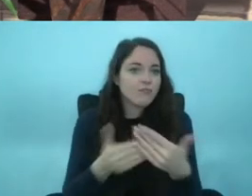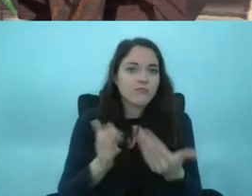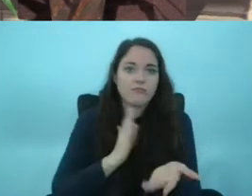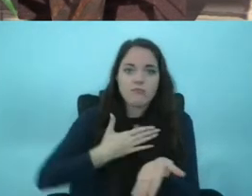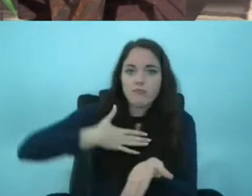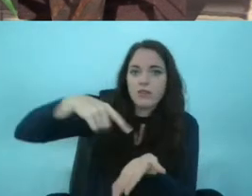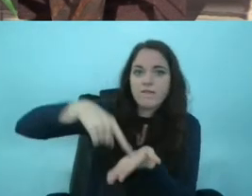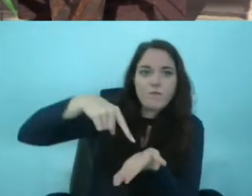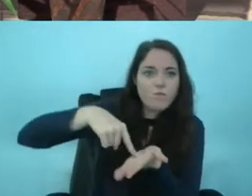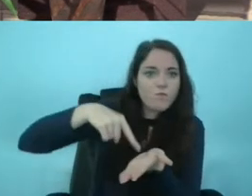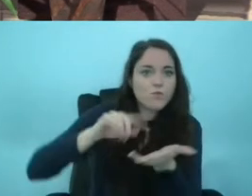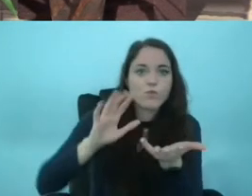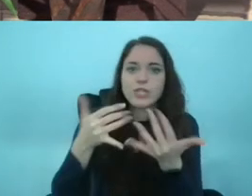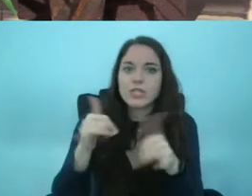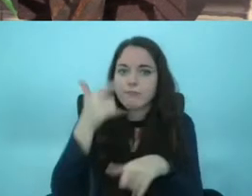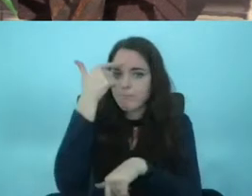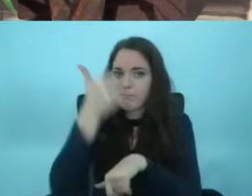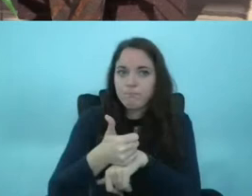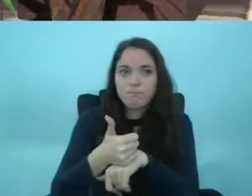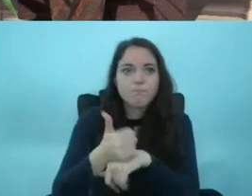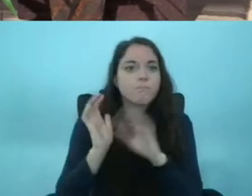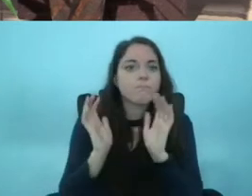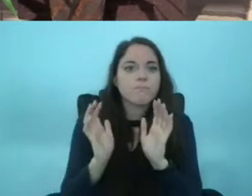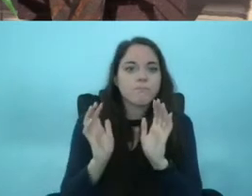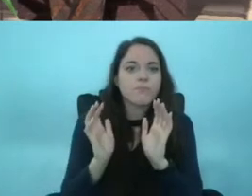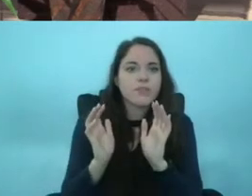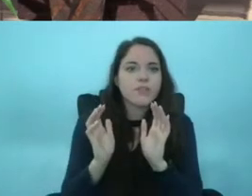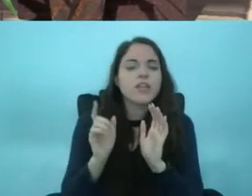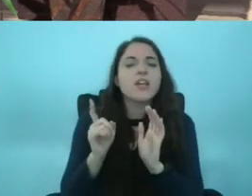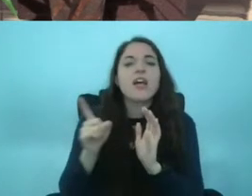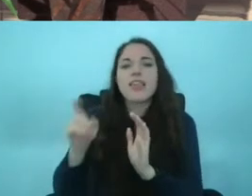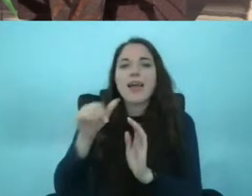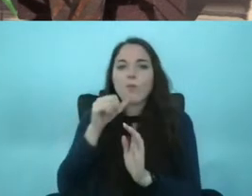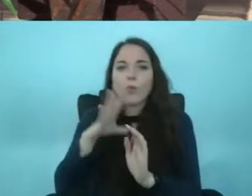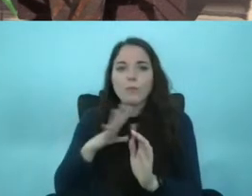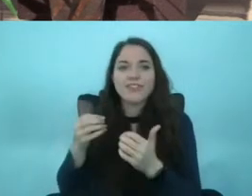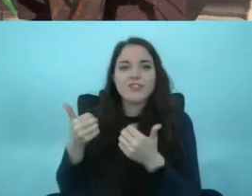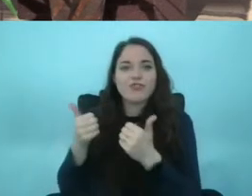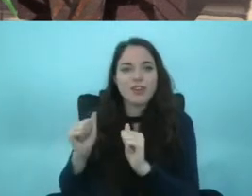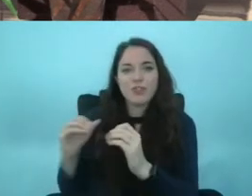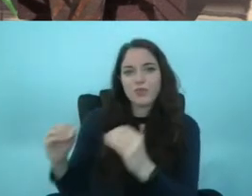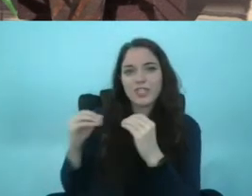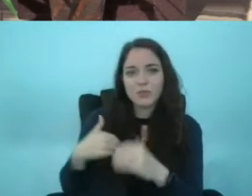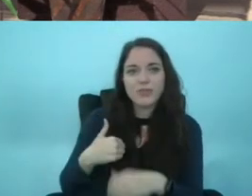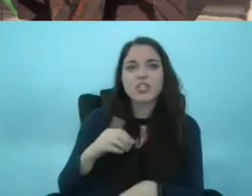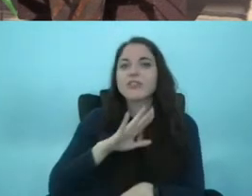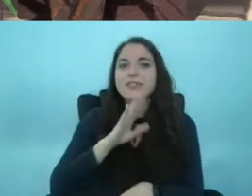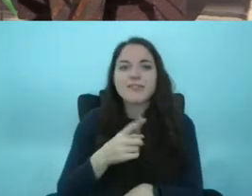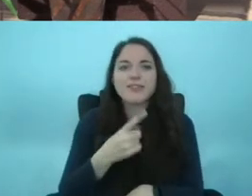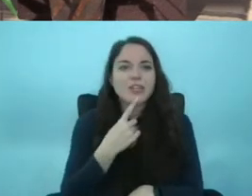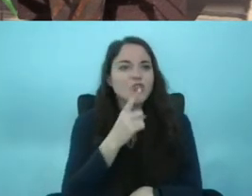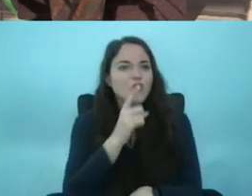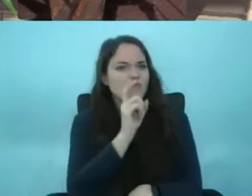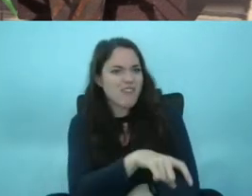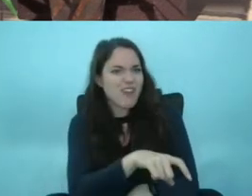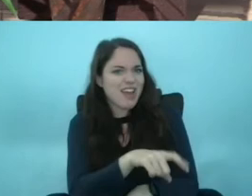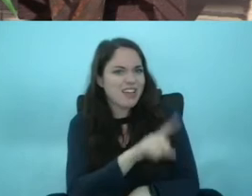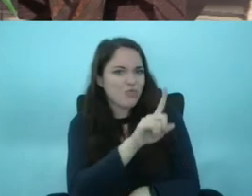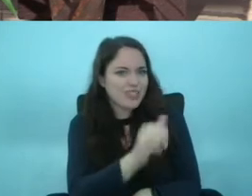And she just kind of taught me. She didn't never say, you need to pay tithes, like I tell